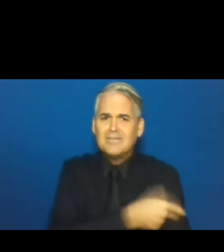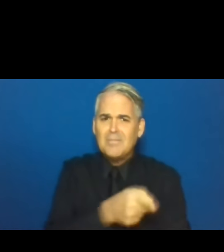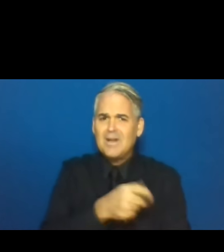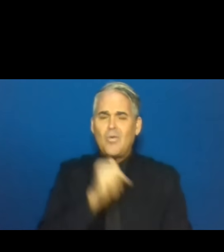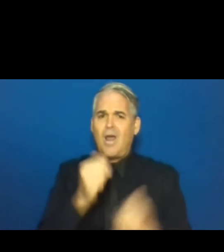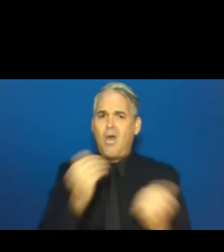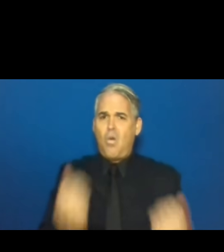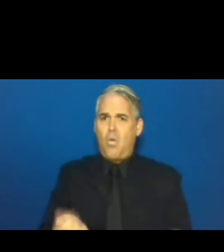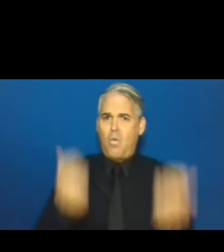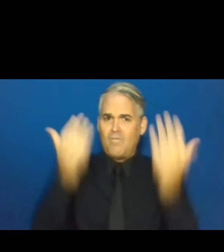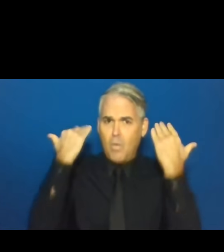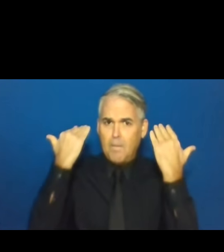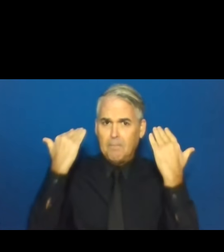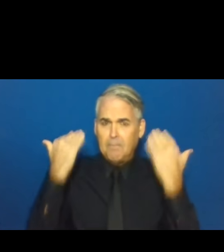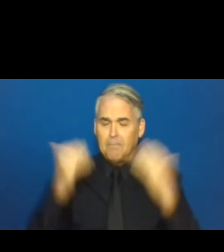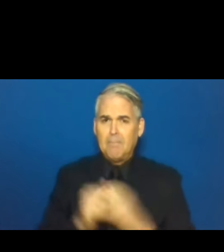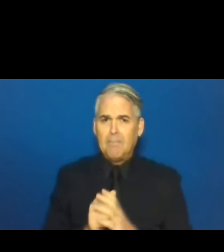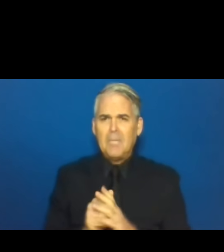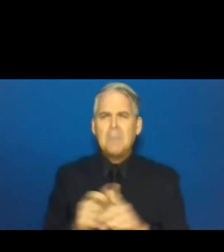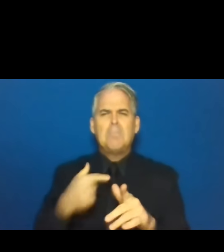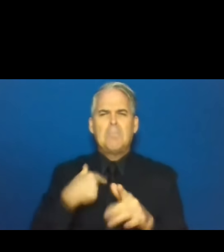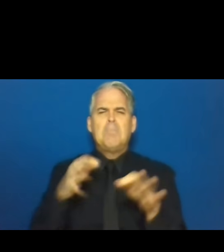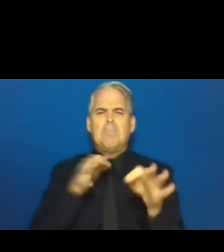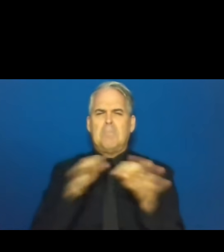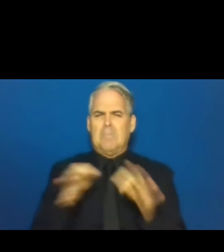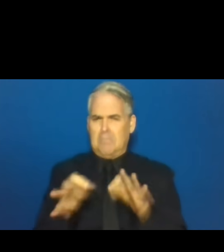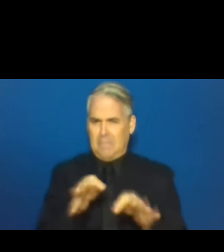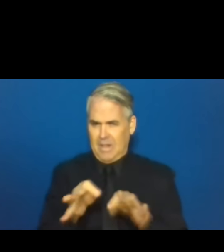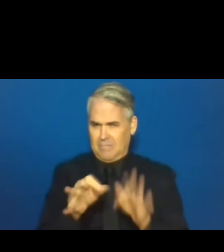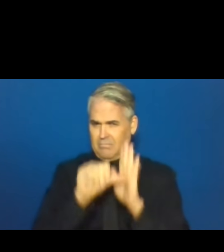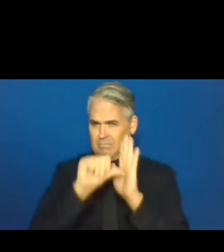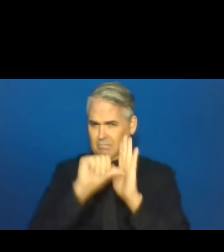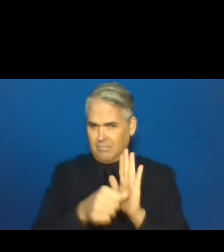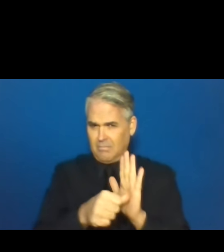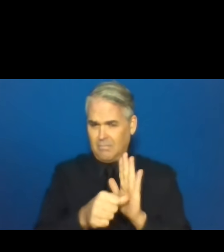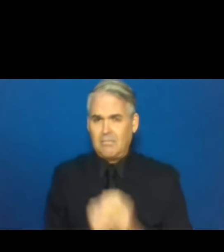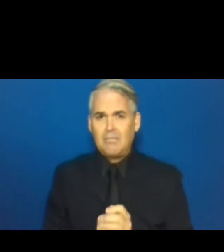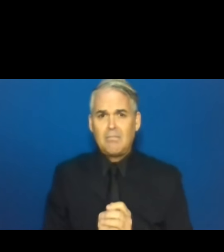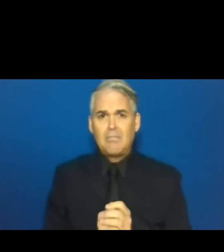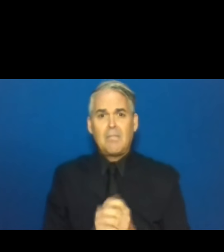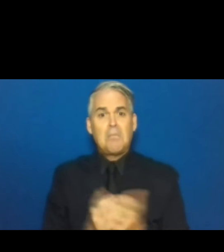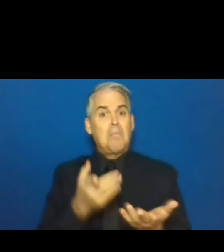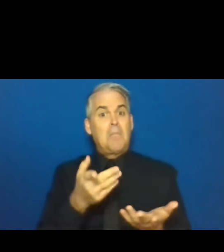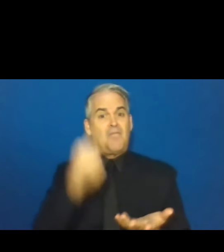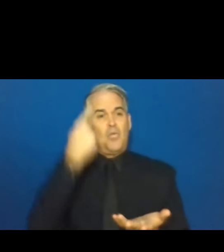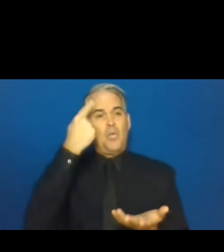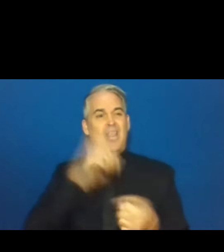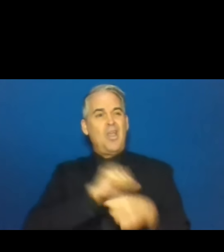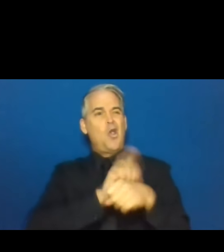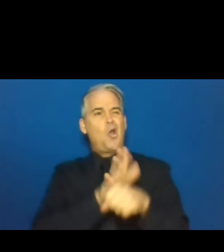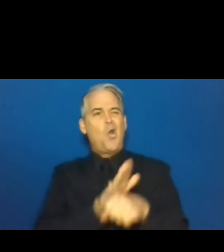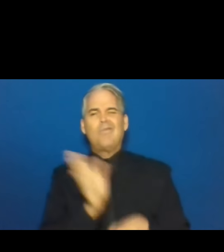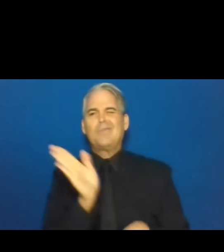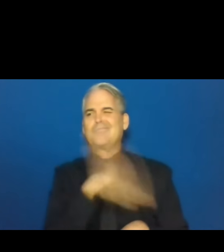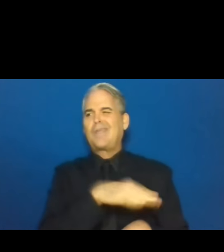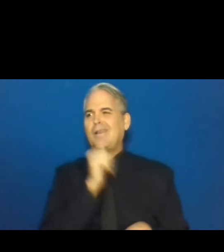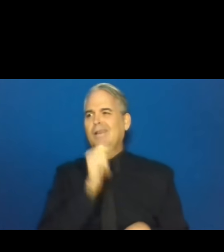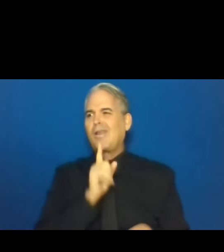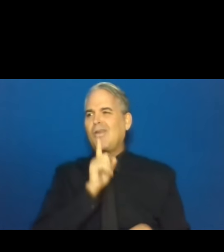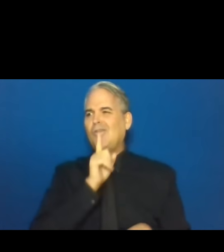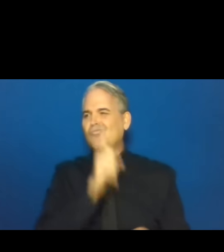overwhelmed. Let me explain this quickly. Whether you believe in the science of COVID or not, the reality